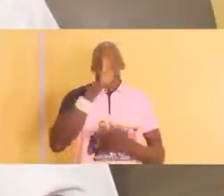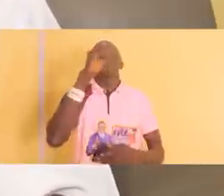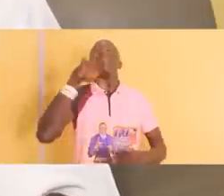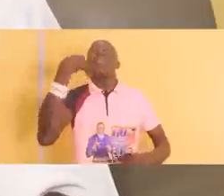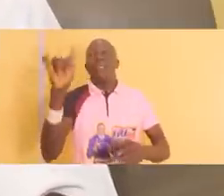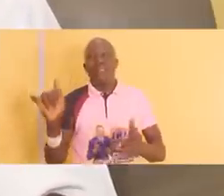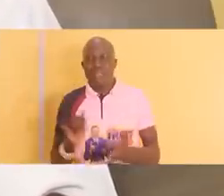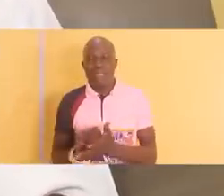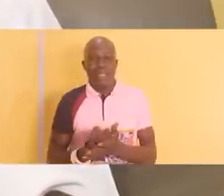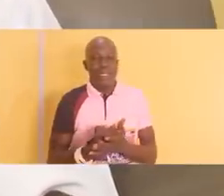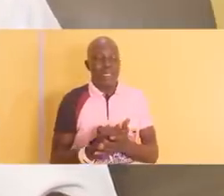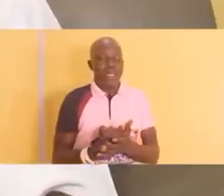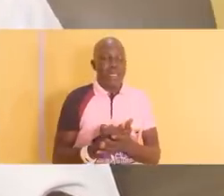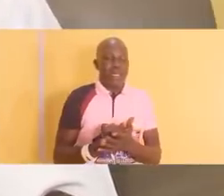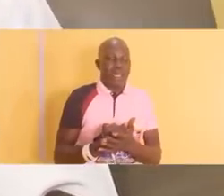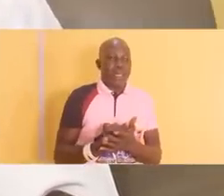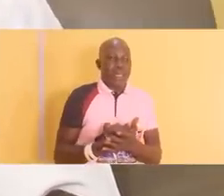You will not be stopped. A woman said